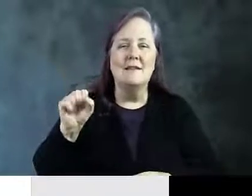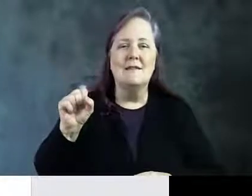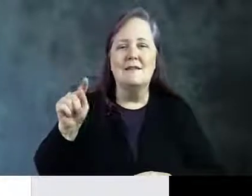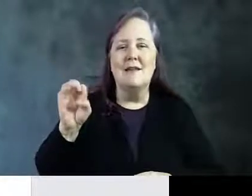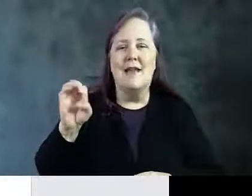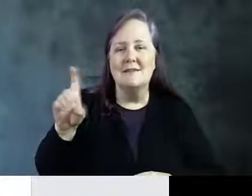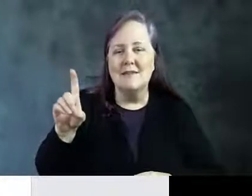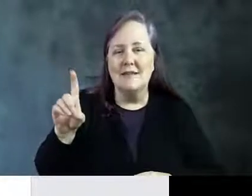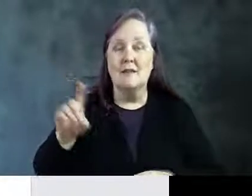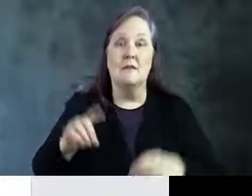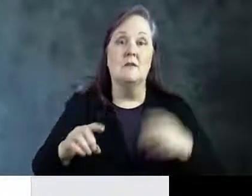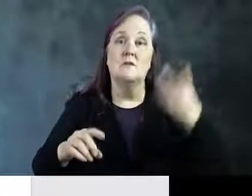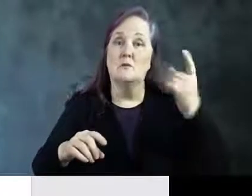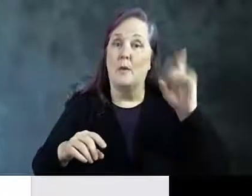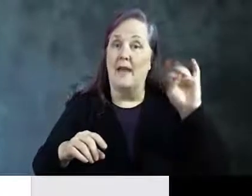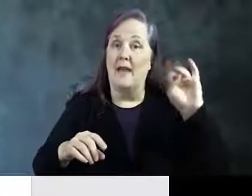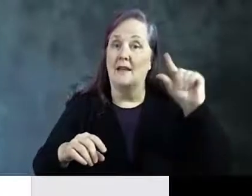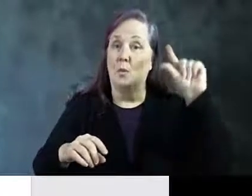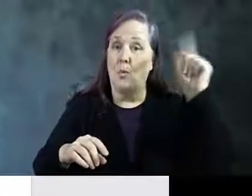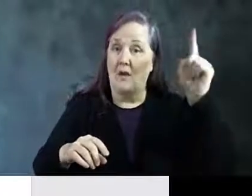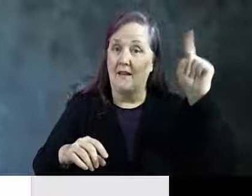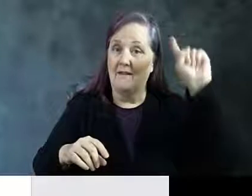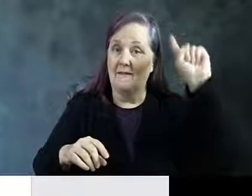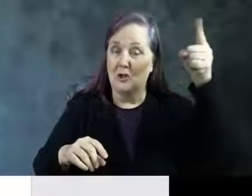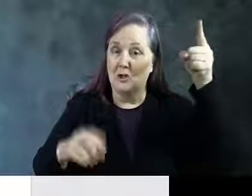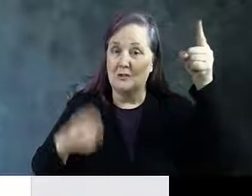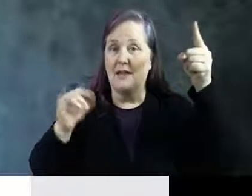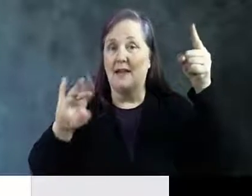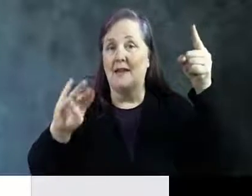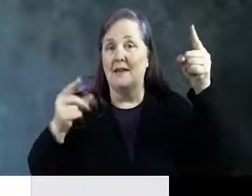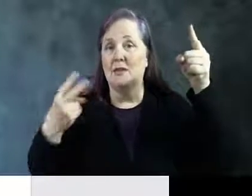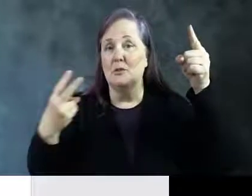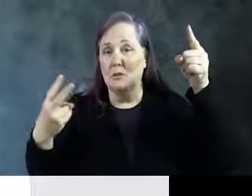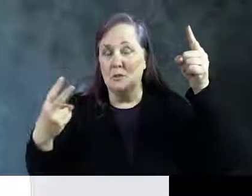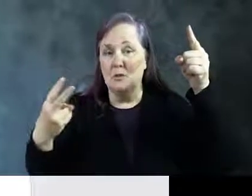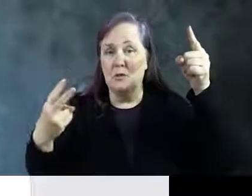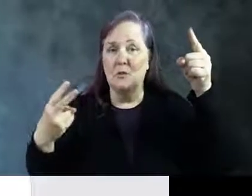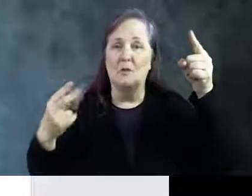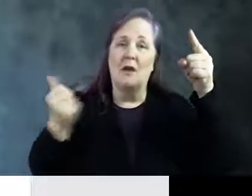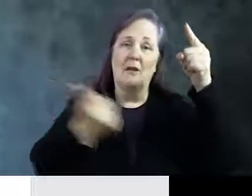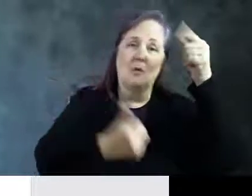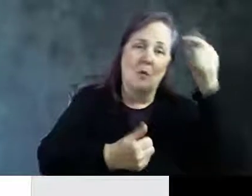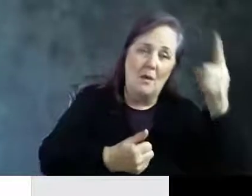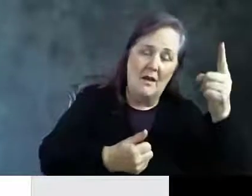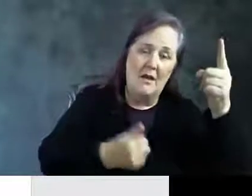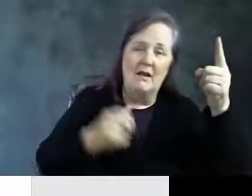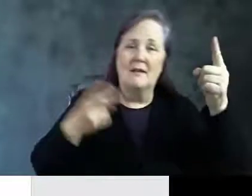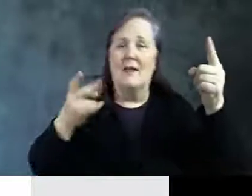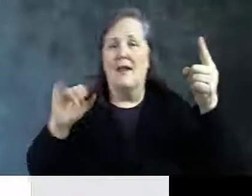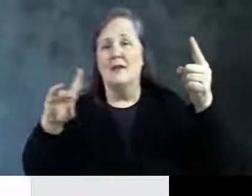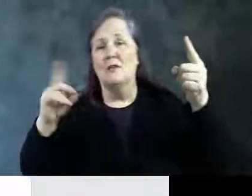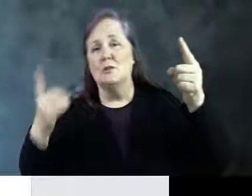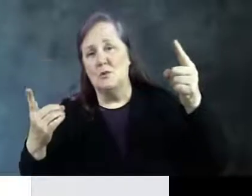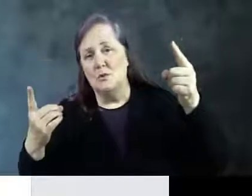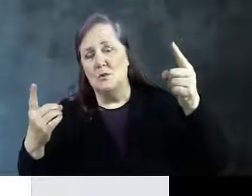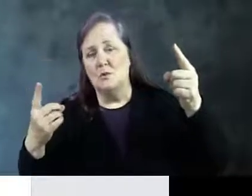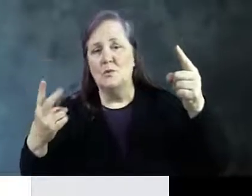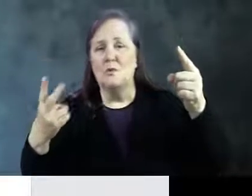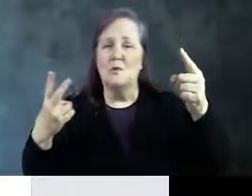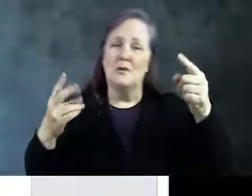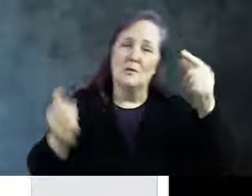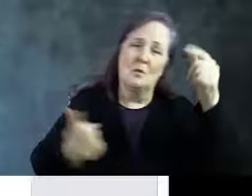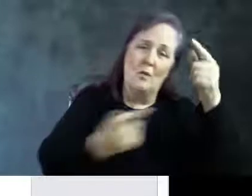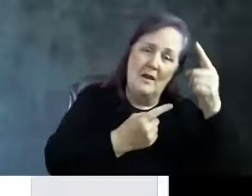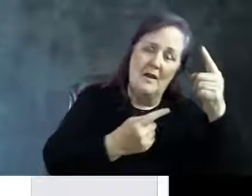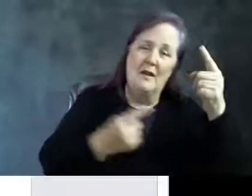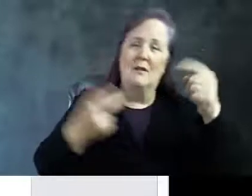be first, and then a heading 2 would go under a heading 1, a heading 3 would go under a heading 2, and so forth. So